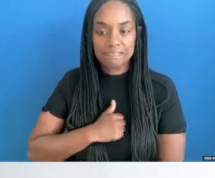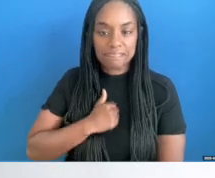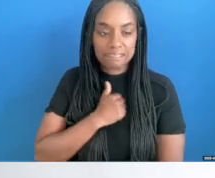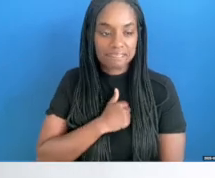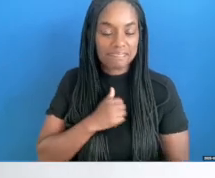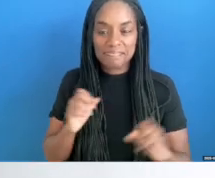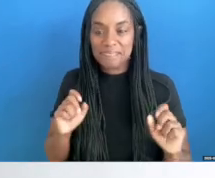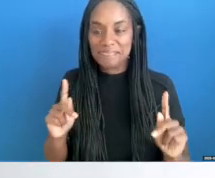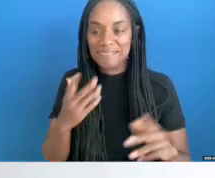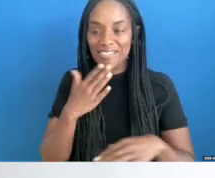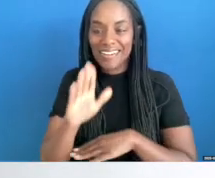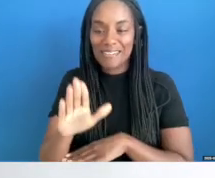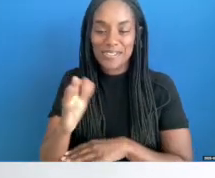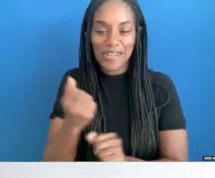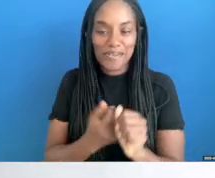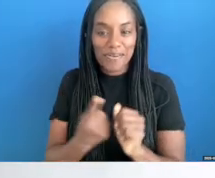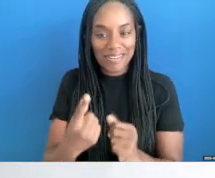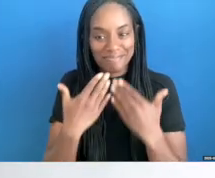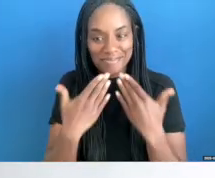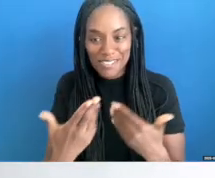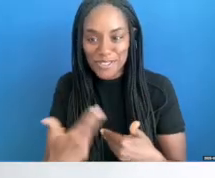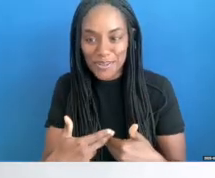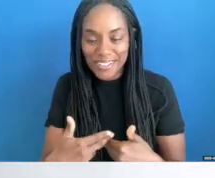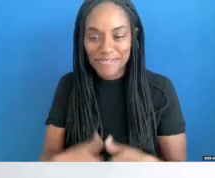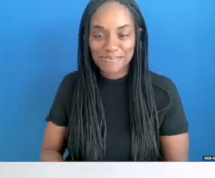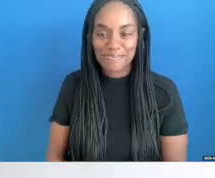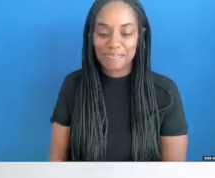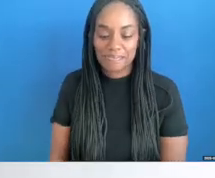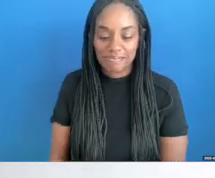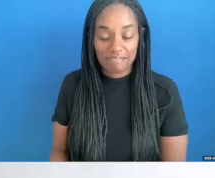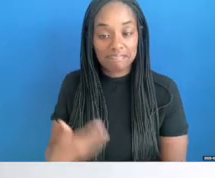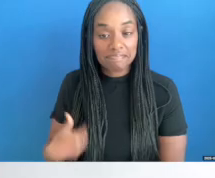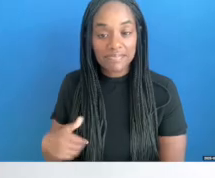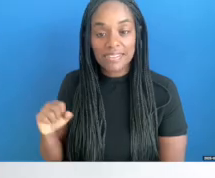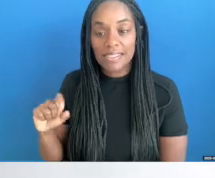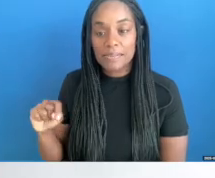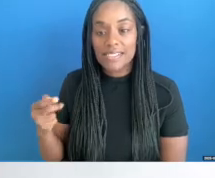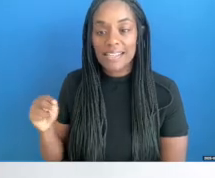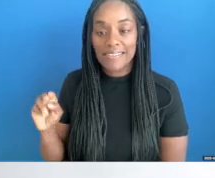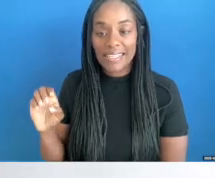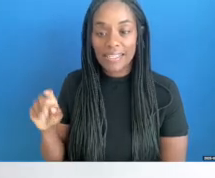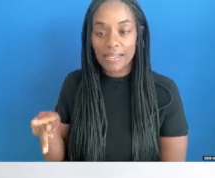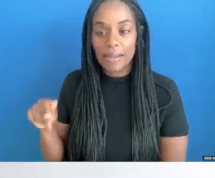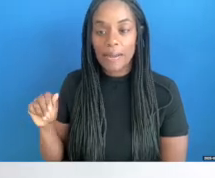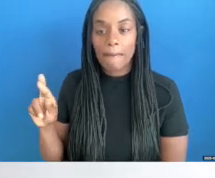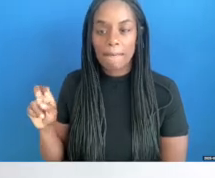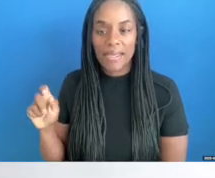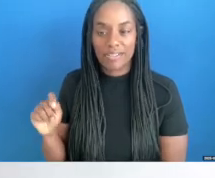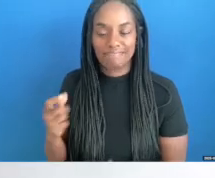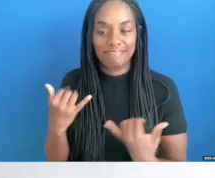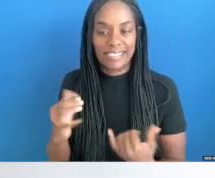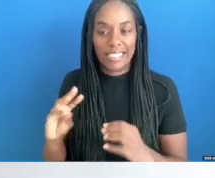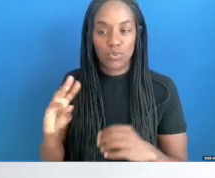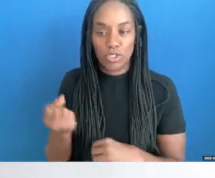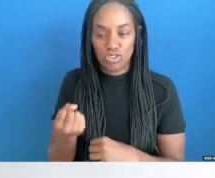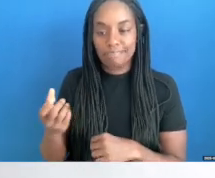All right, good afternoon, everyone. Thanks for joining us. I'm Stephanie Parent, and I'll facilitate today's workshop